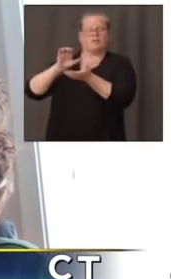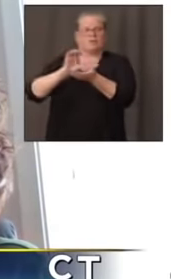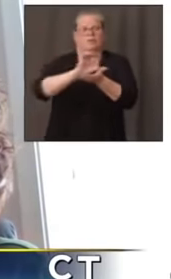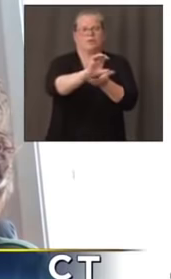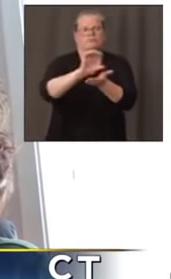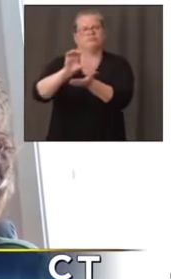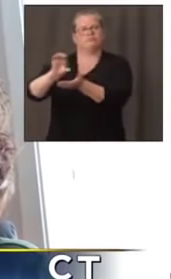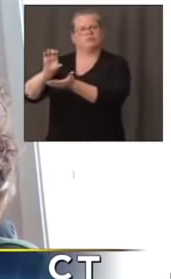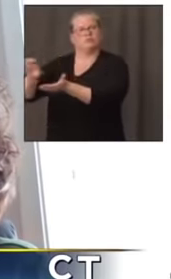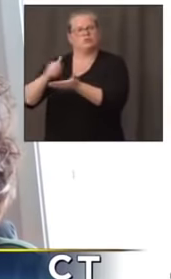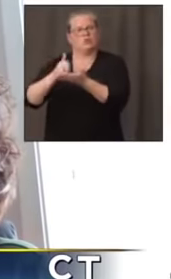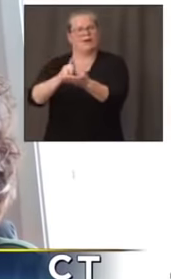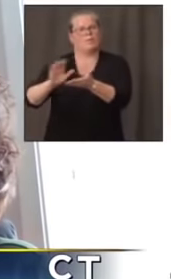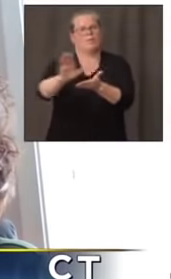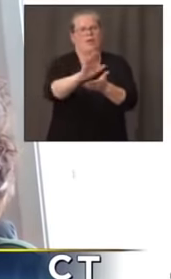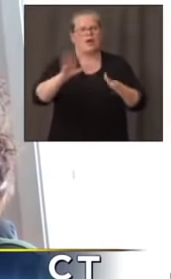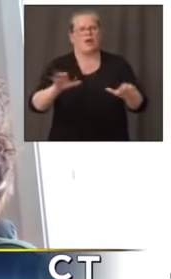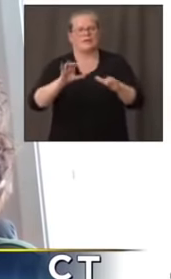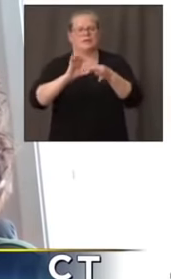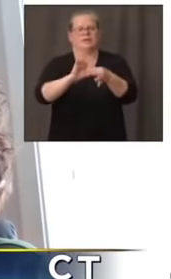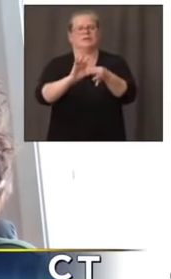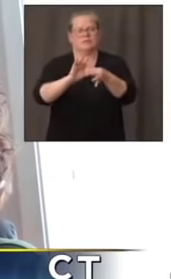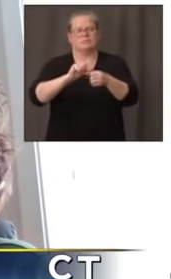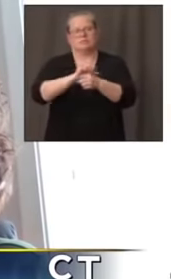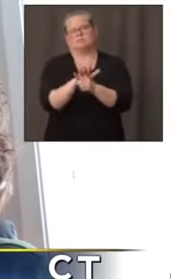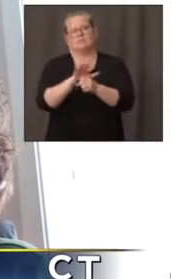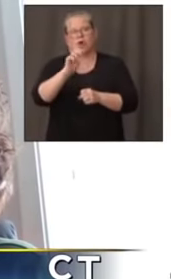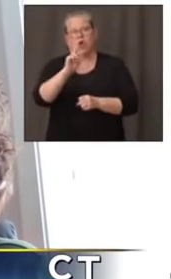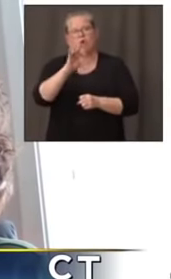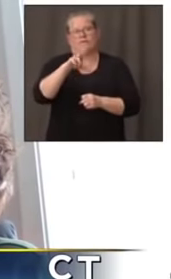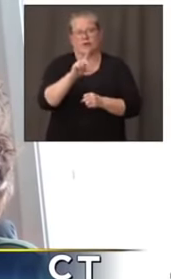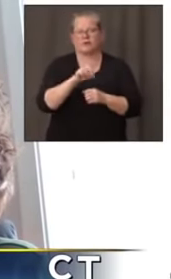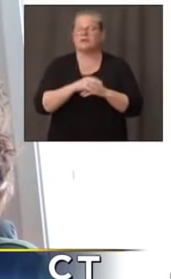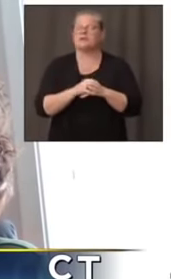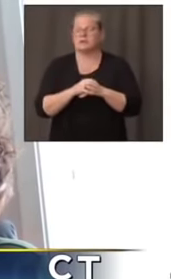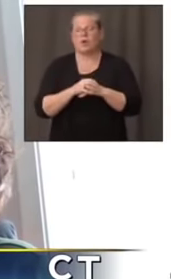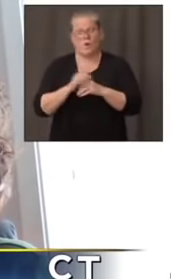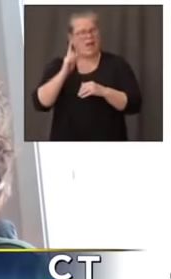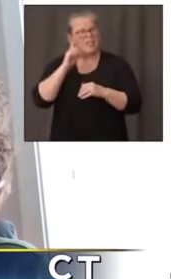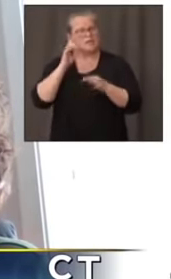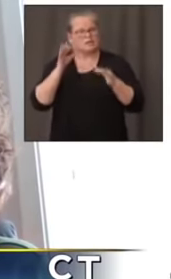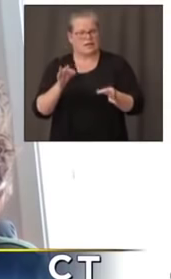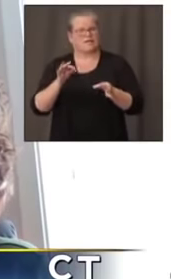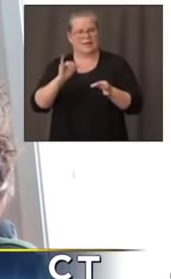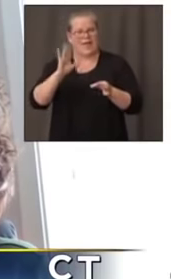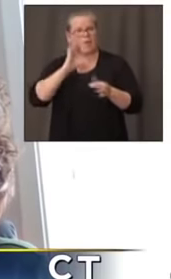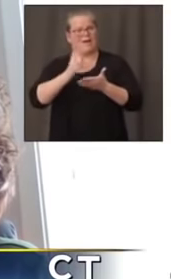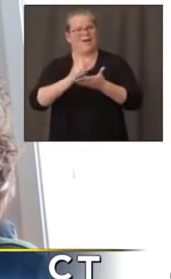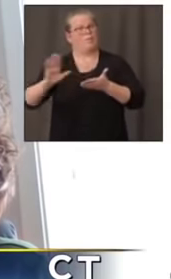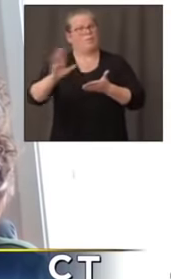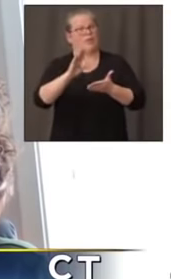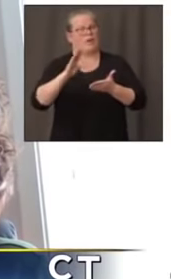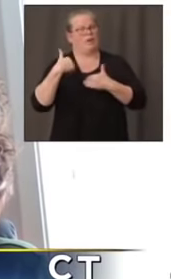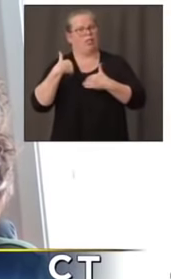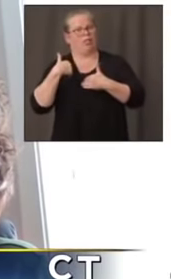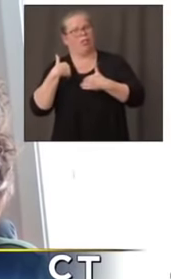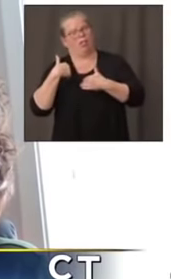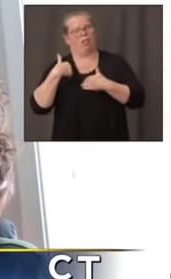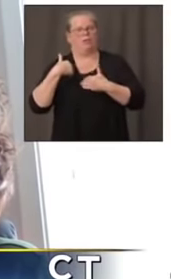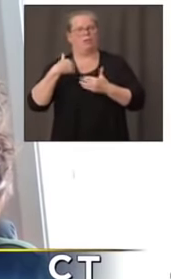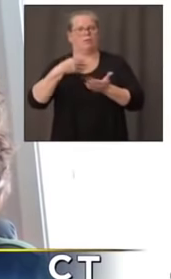doing related to COVID. So I think that will definitely alleviate some of the pressures that they have been feeling